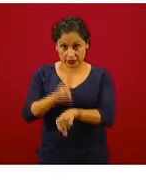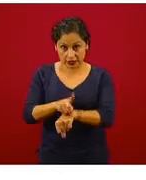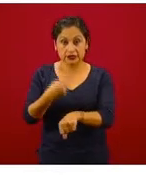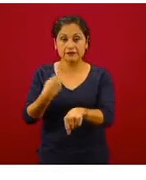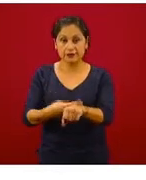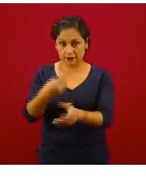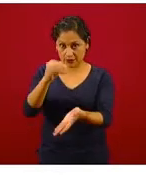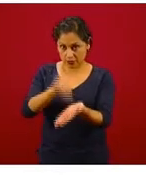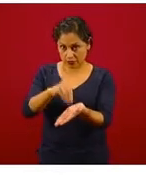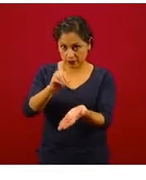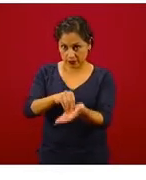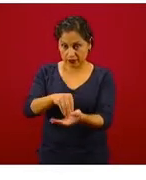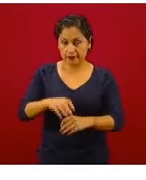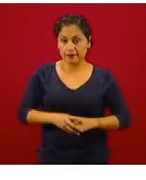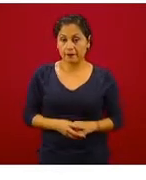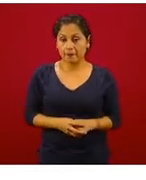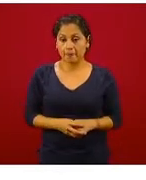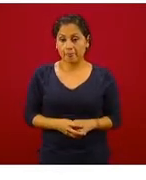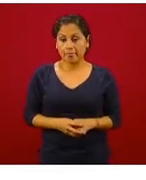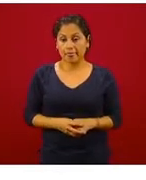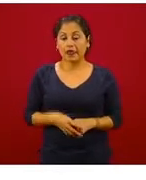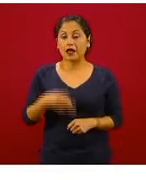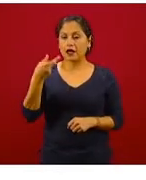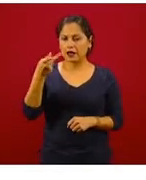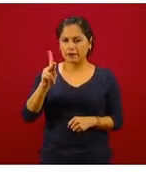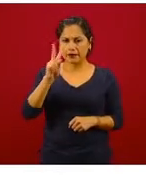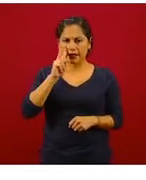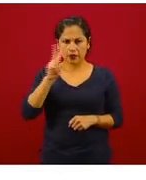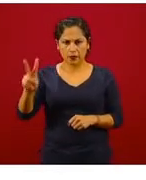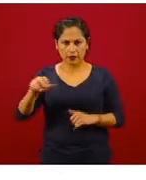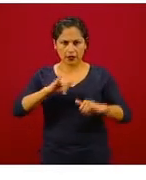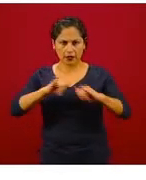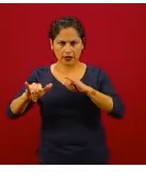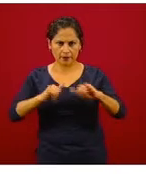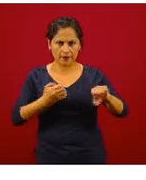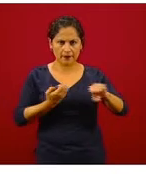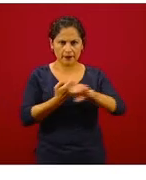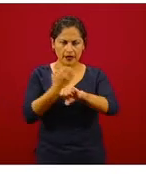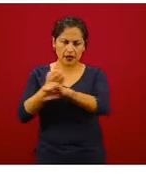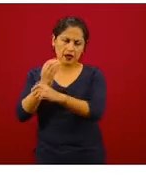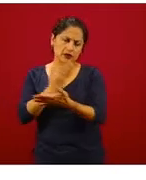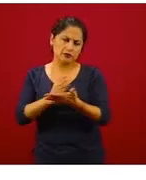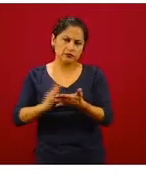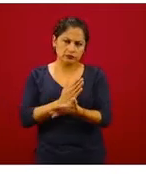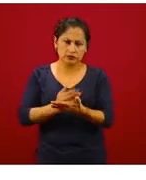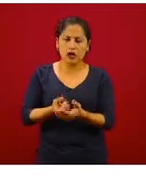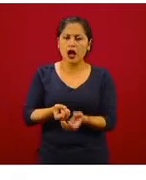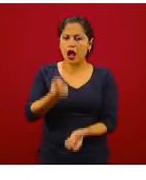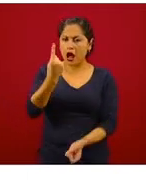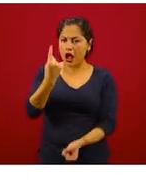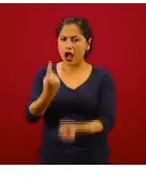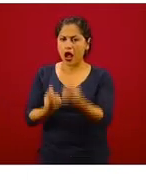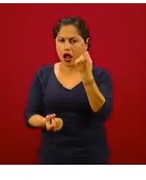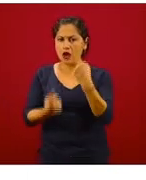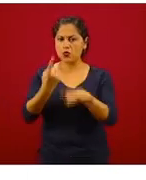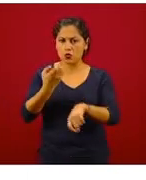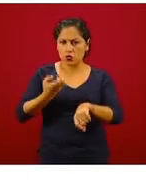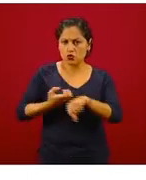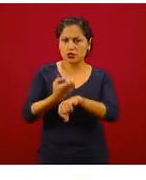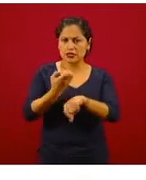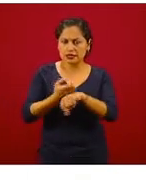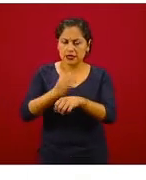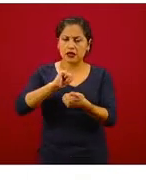who have confirmed active recent cases. The distribution here shows us that